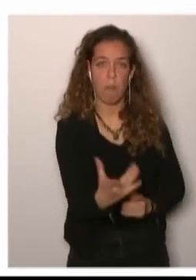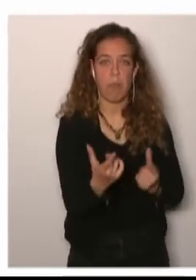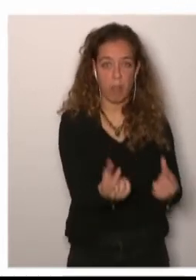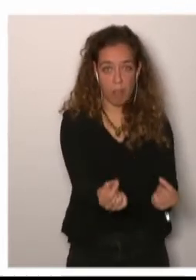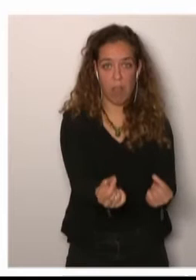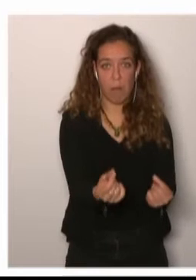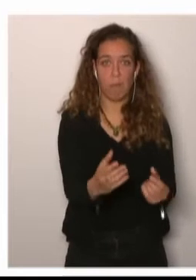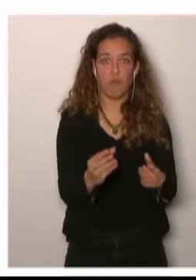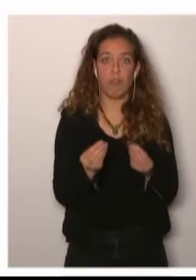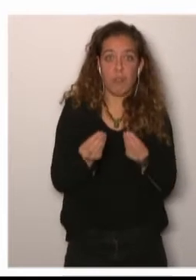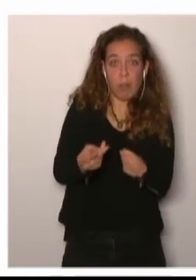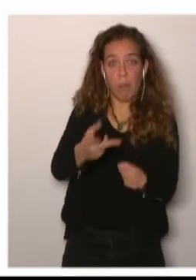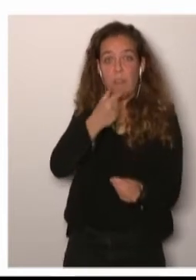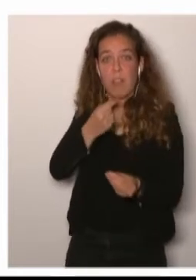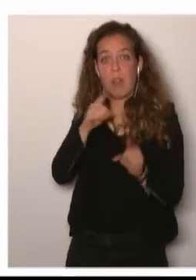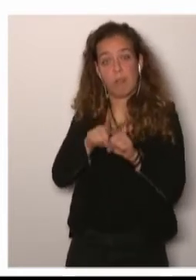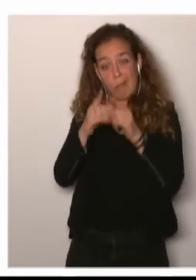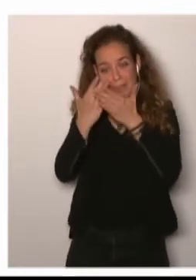at a number of cases.